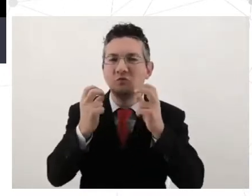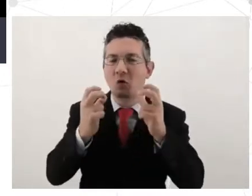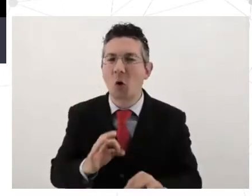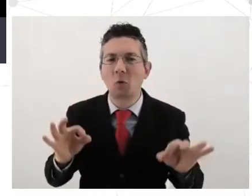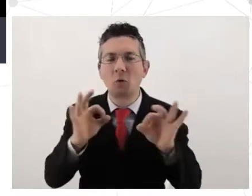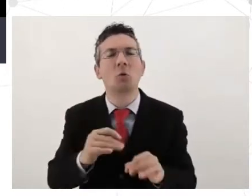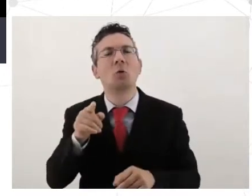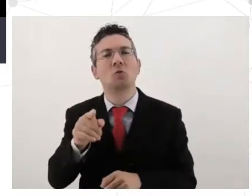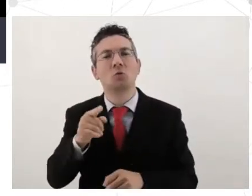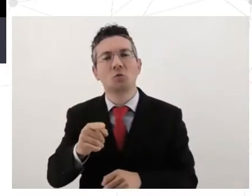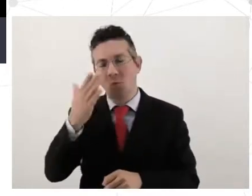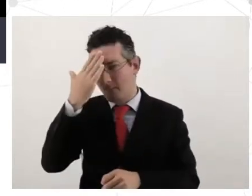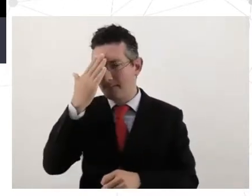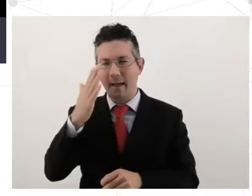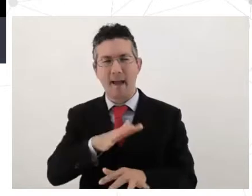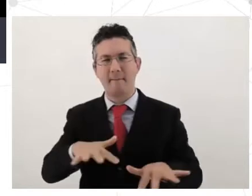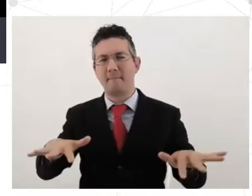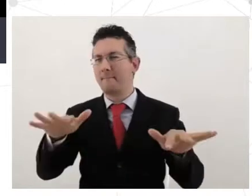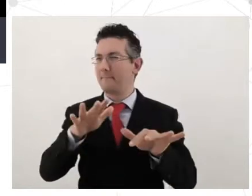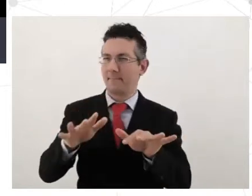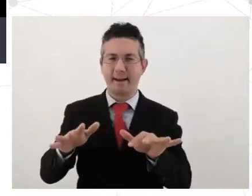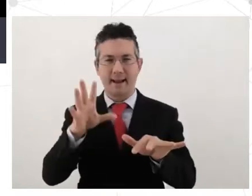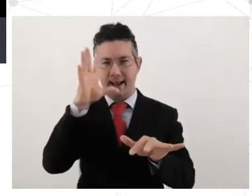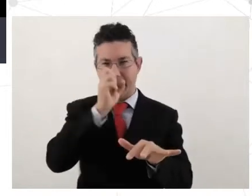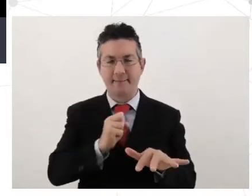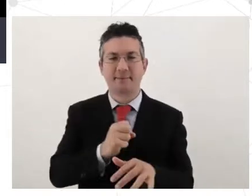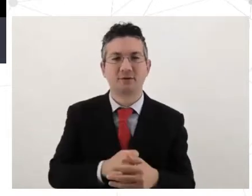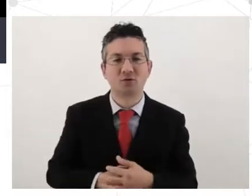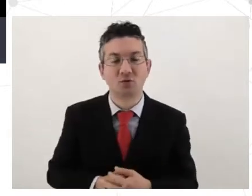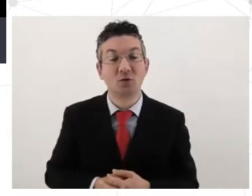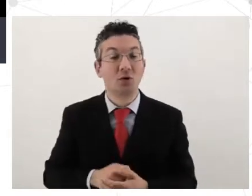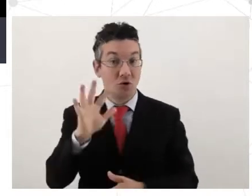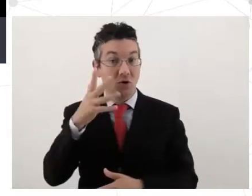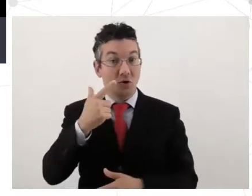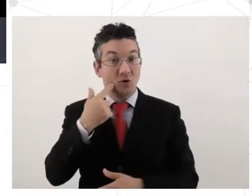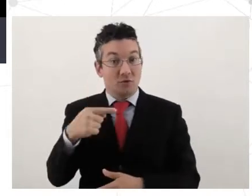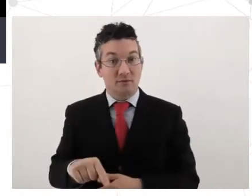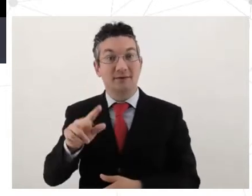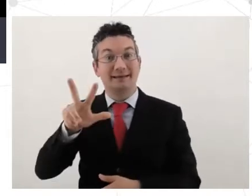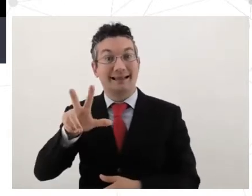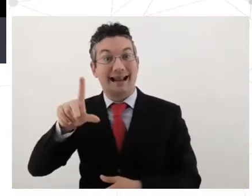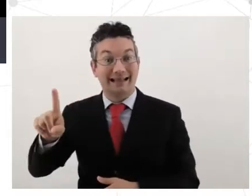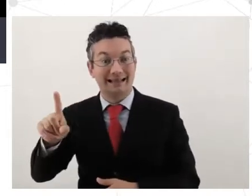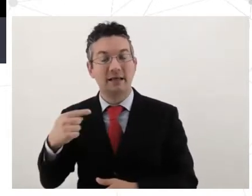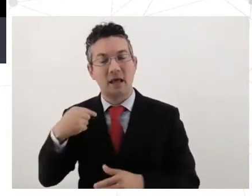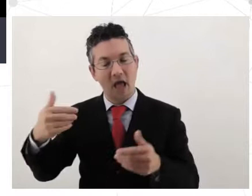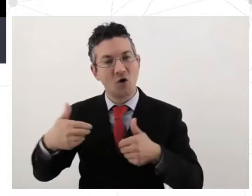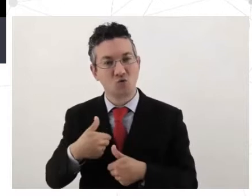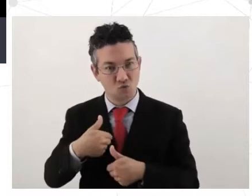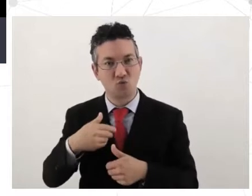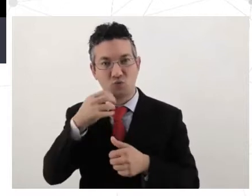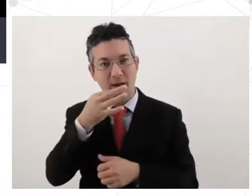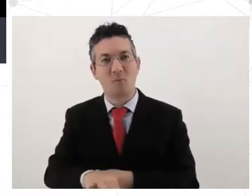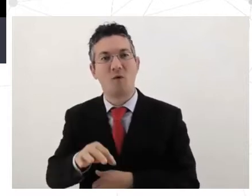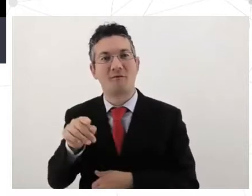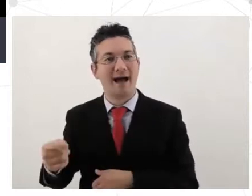at the Skyview visitor attraction in Stockholm, Sweden last year, where we created a first-of-a-kind visitor attraction so that people can